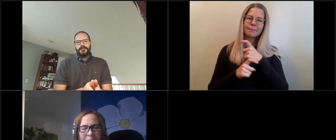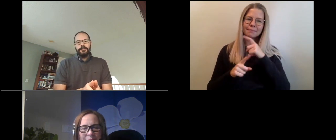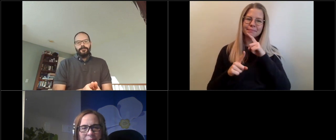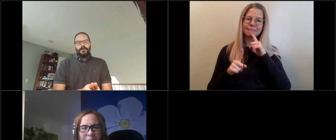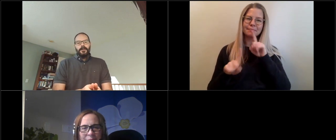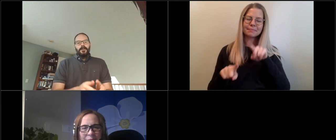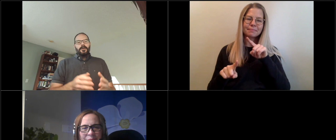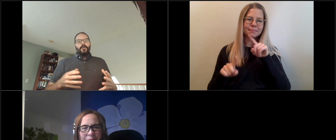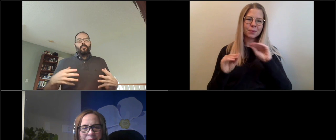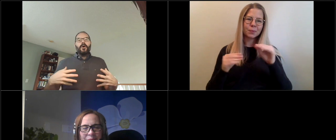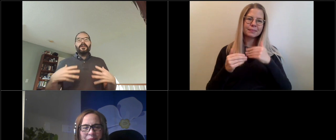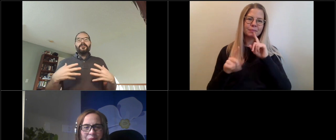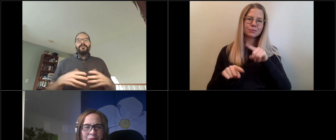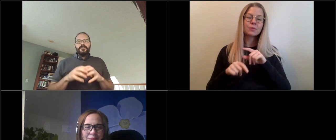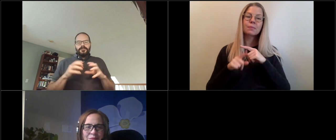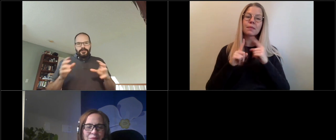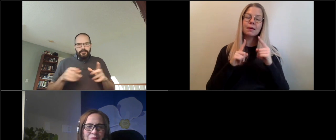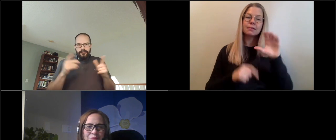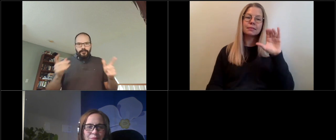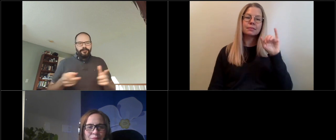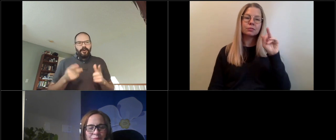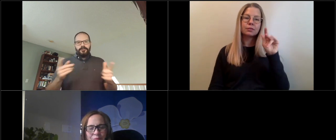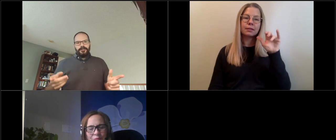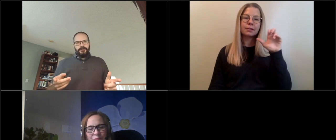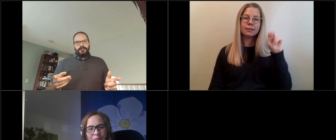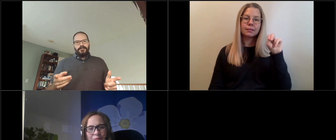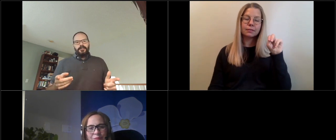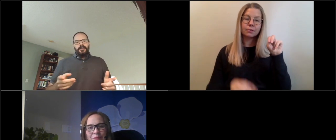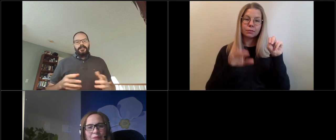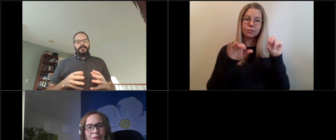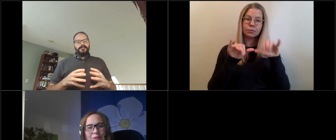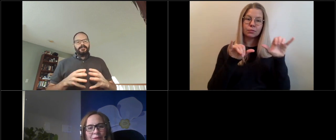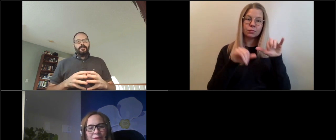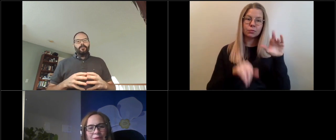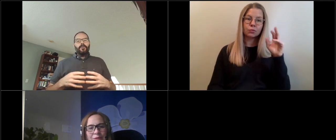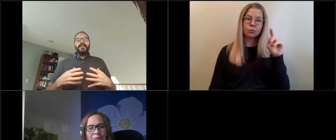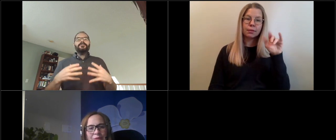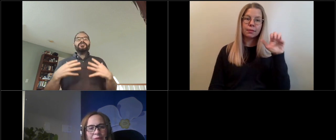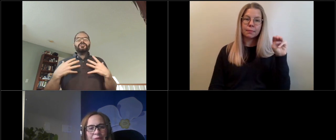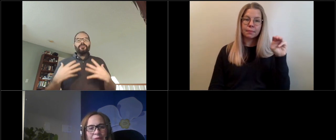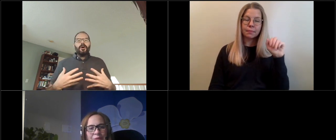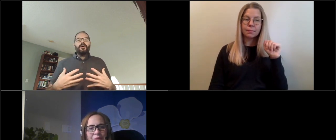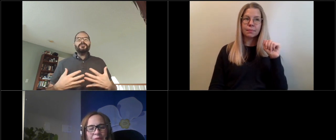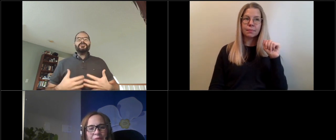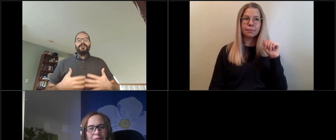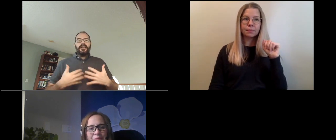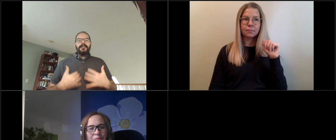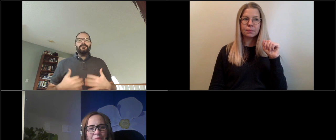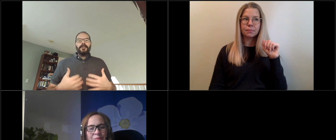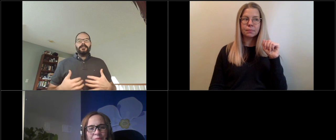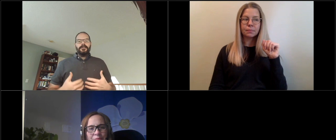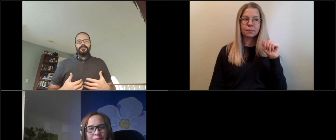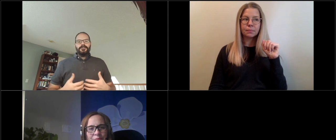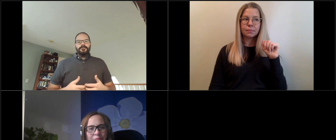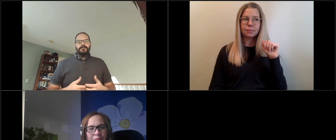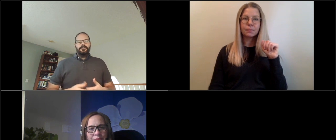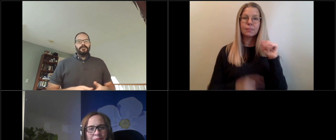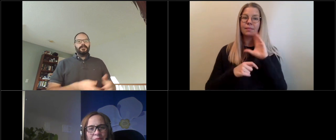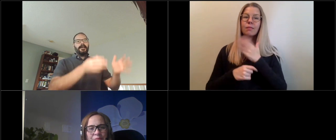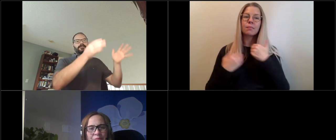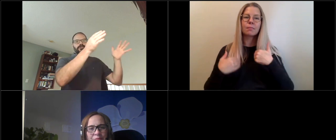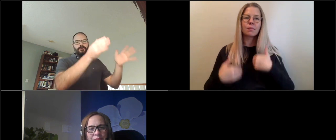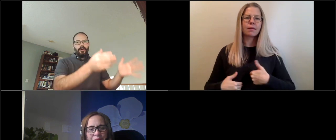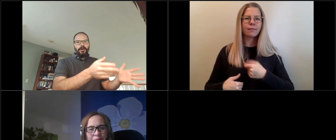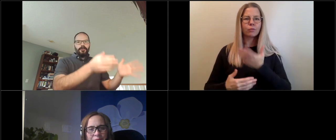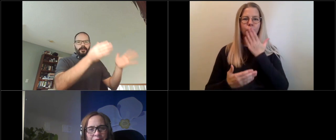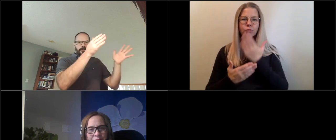rhythms, one of the functions is when we have strong circadian regulation,